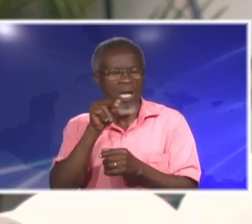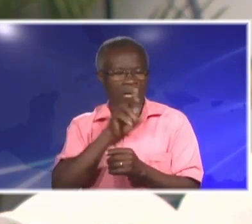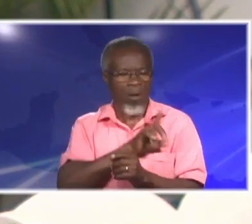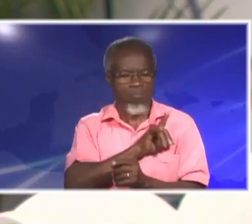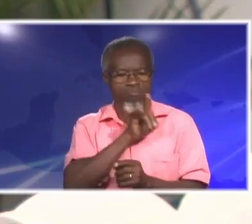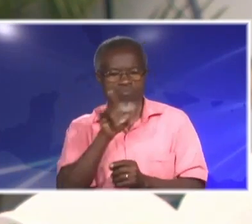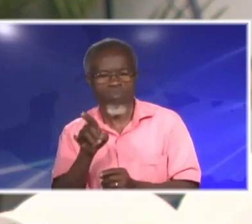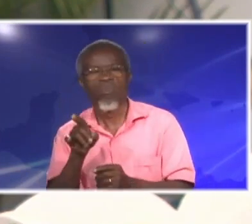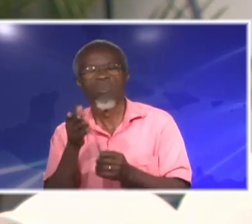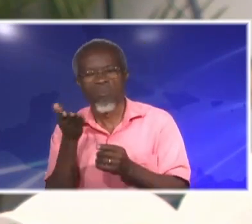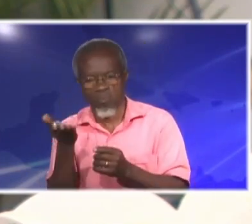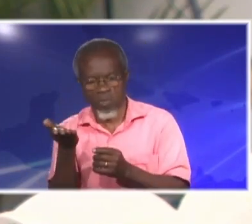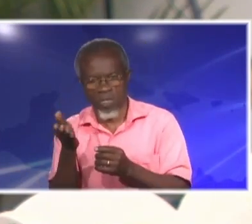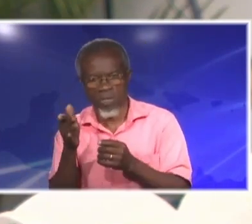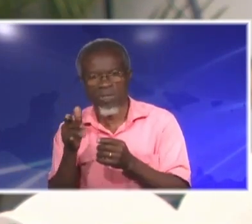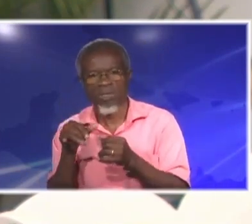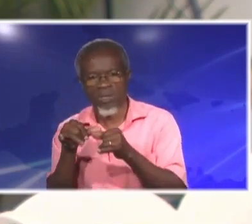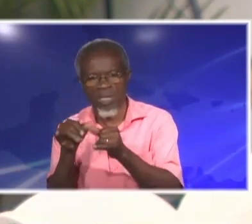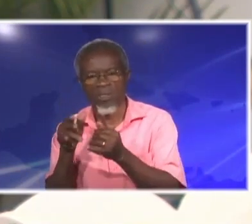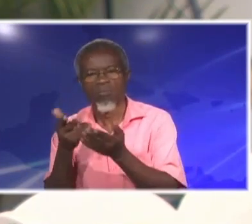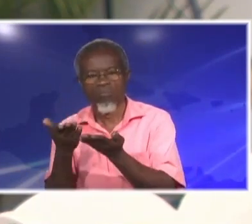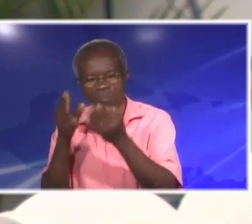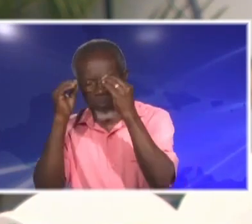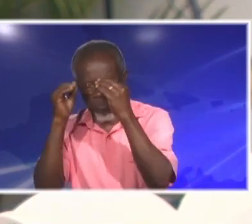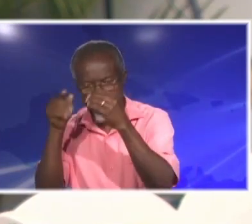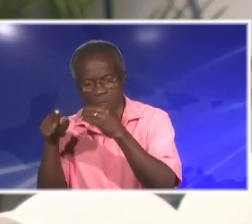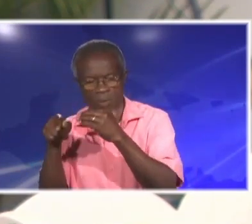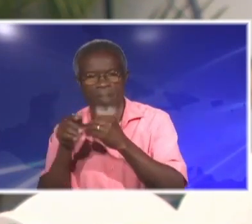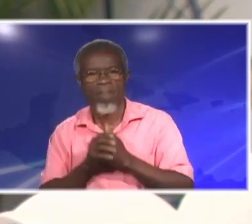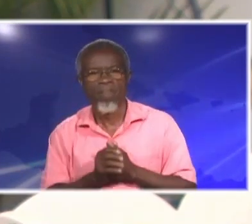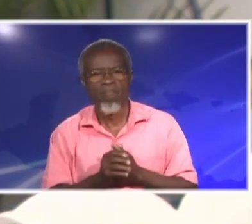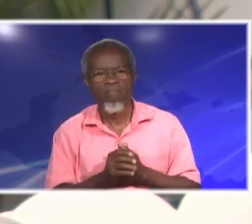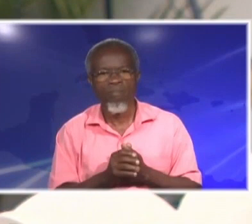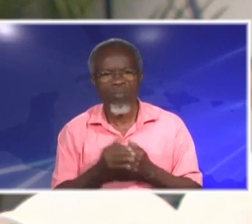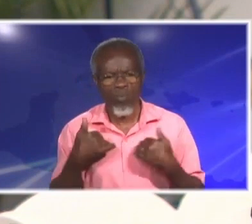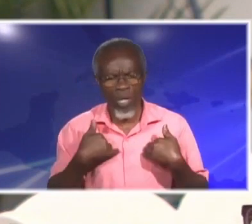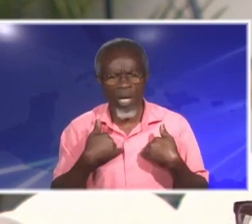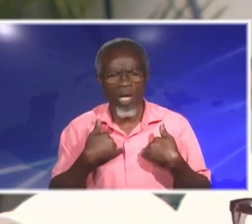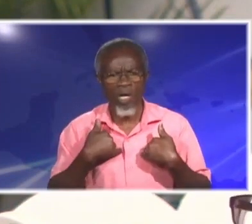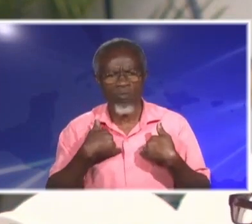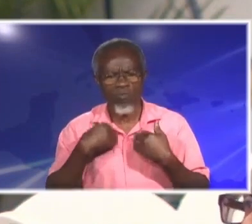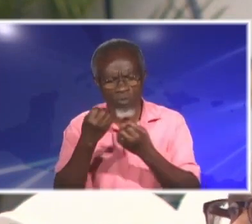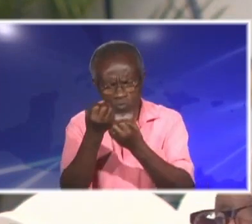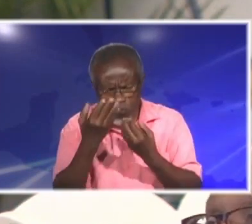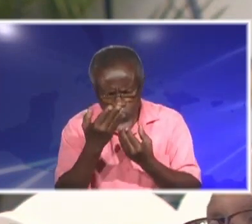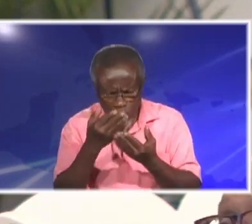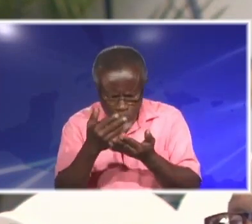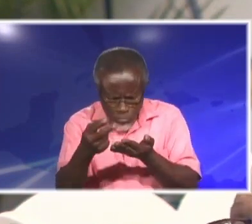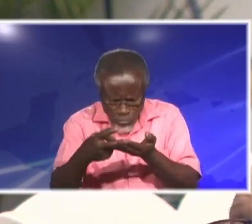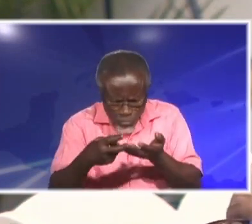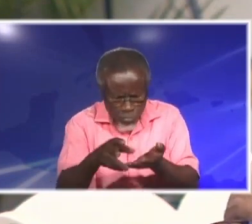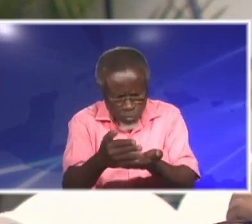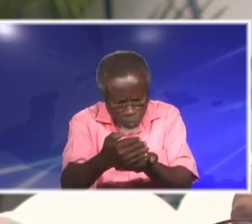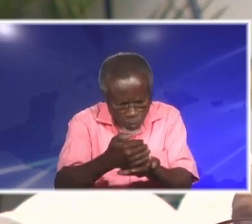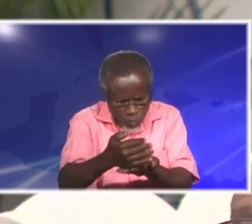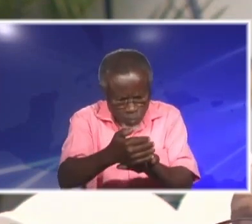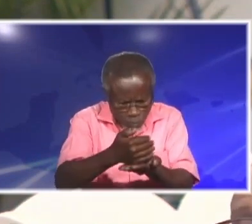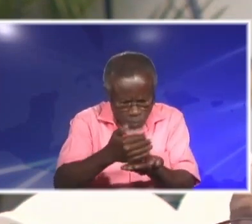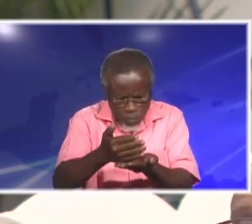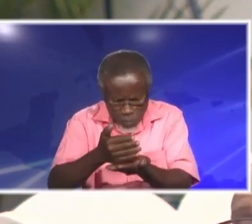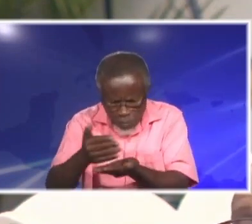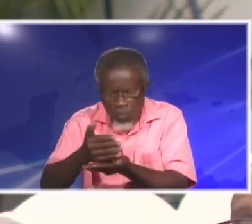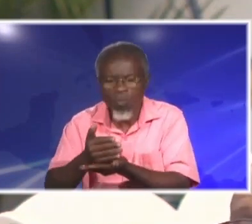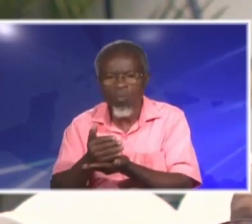over our observations and reflections on data, and we do have an extensive database of findings